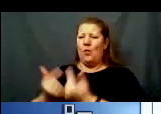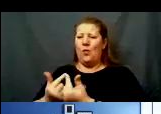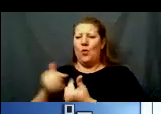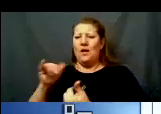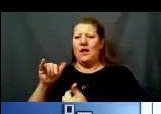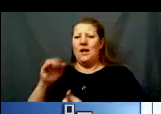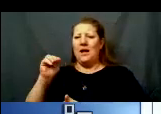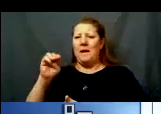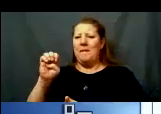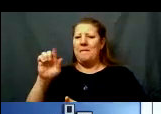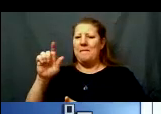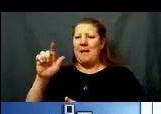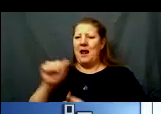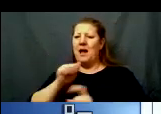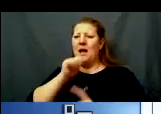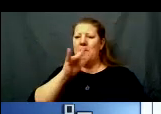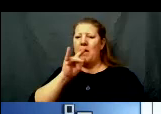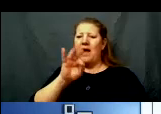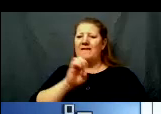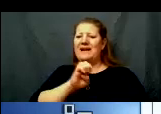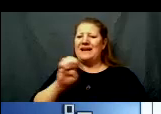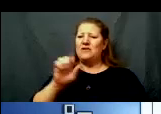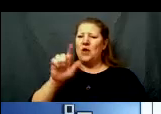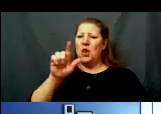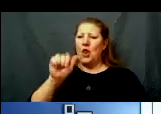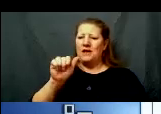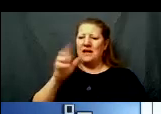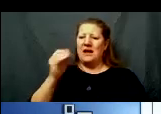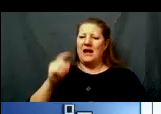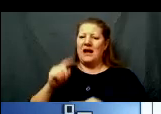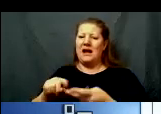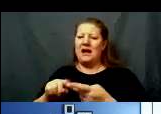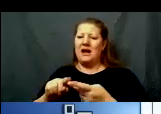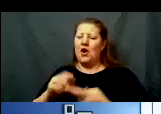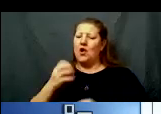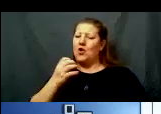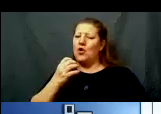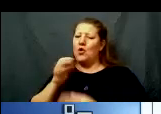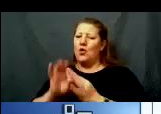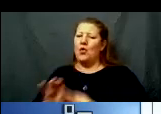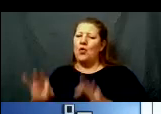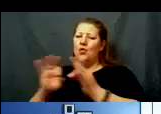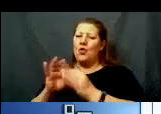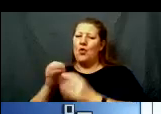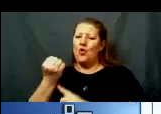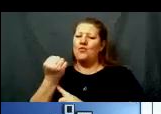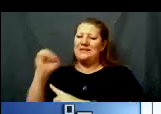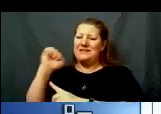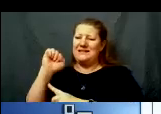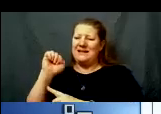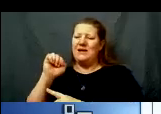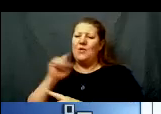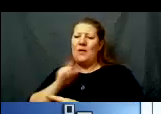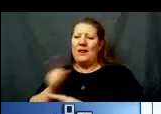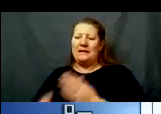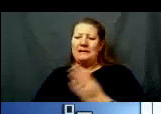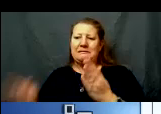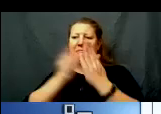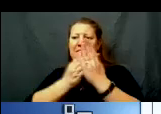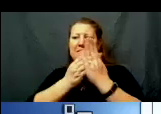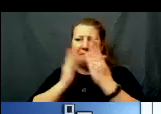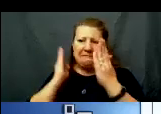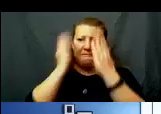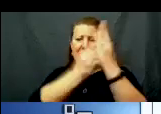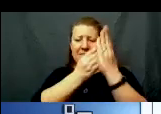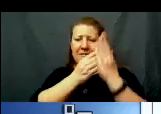MELA, Mothers of East Los Angeles, and groups like Critical Resistance that were really bringing lawsuits against